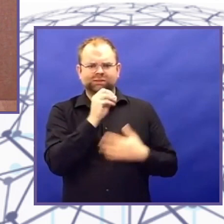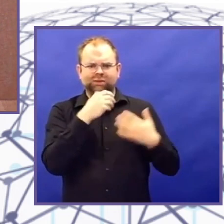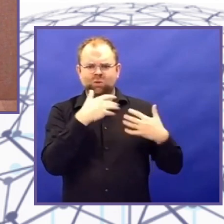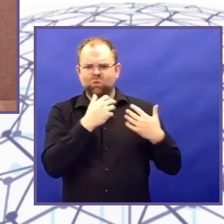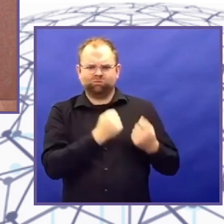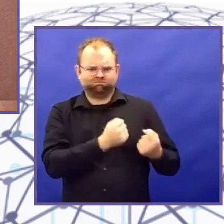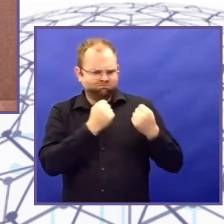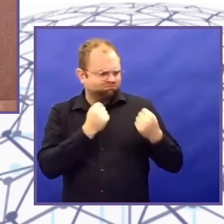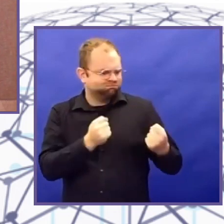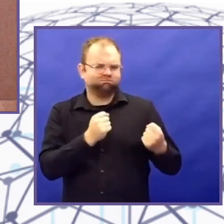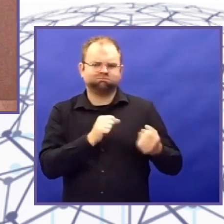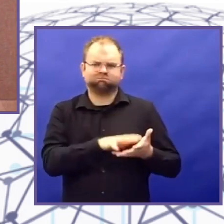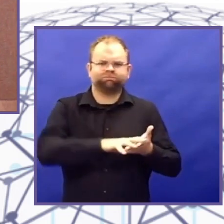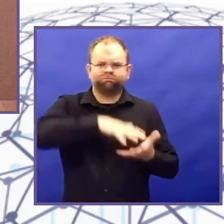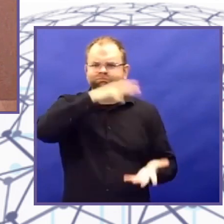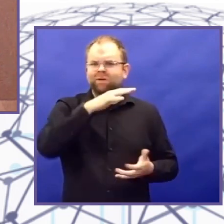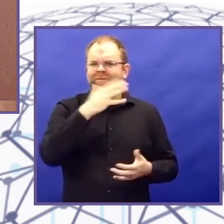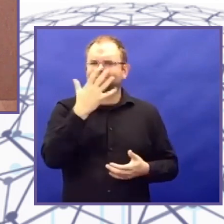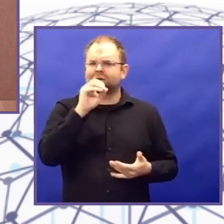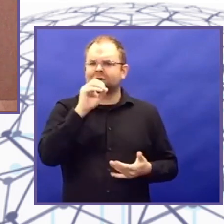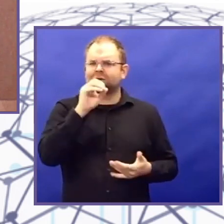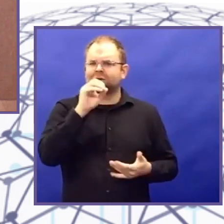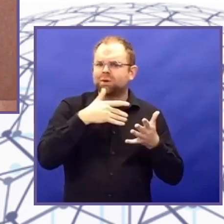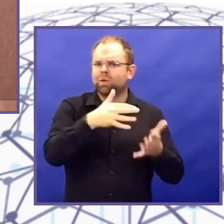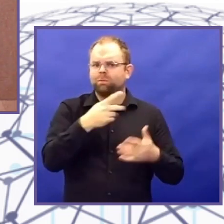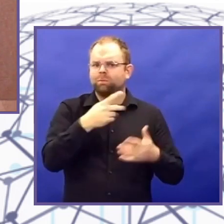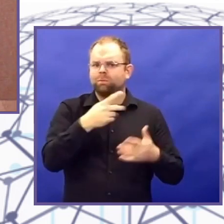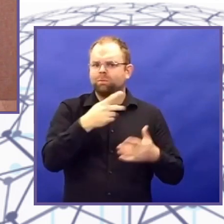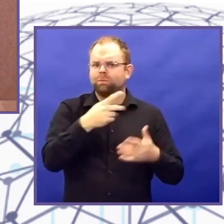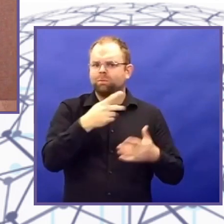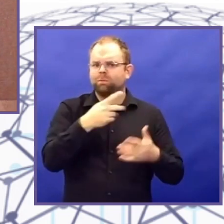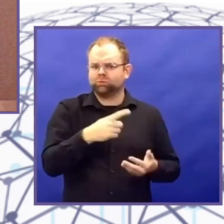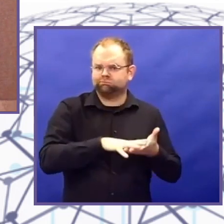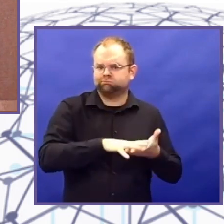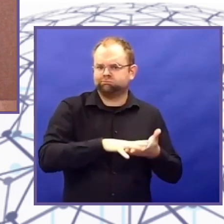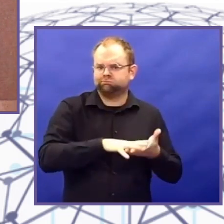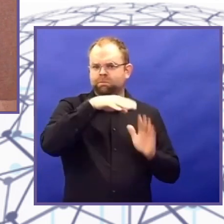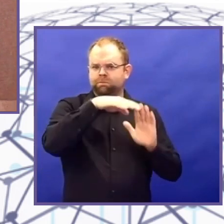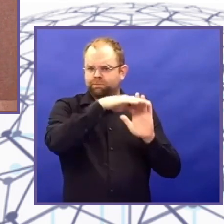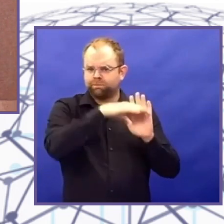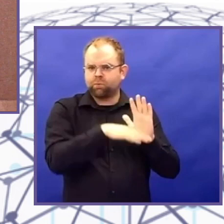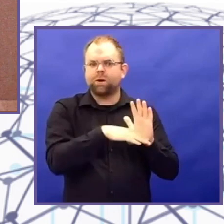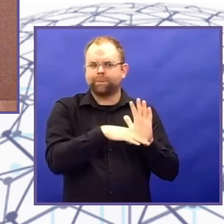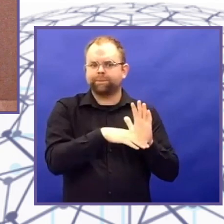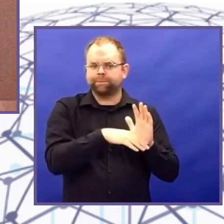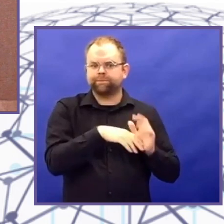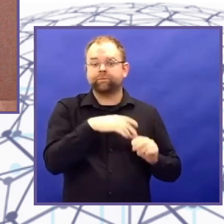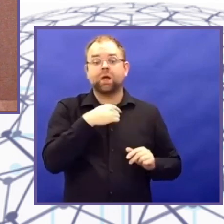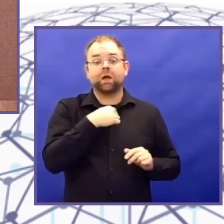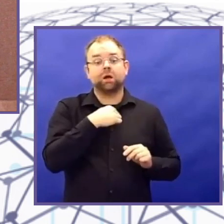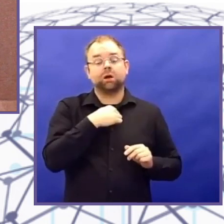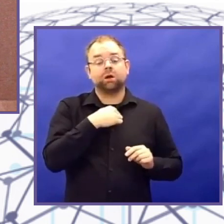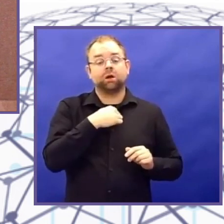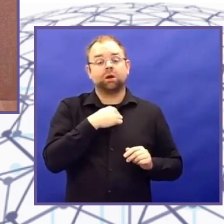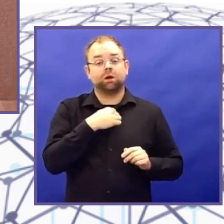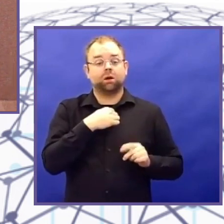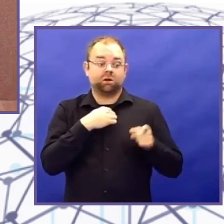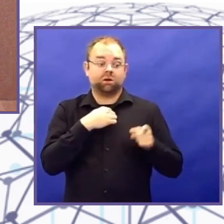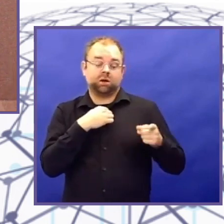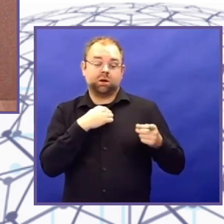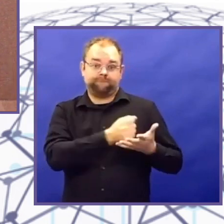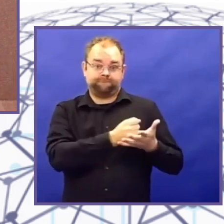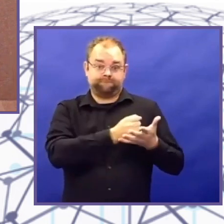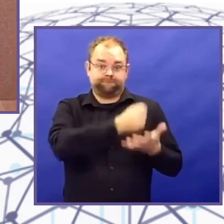say to people online, to people in the room, a massive, massive thanks to GDI Hub, to all